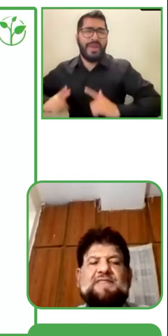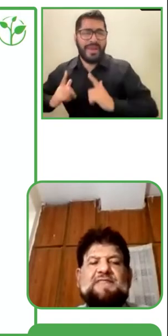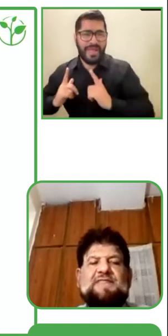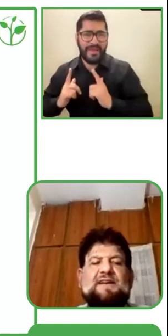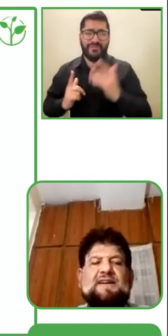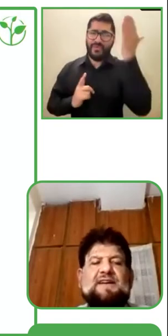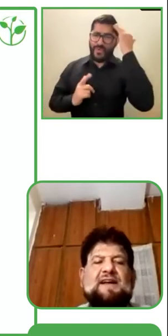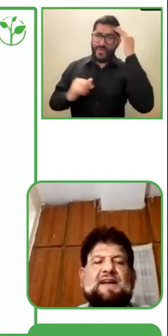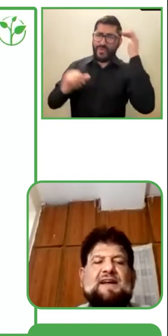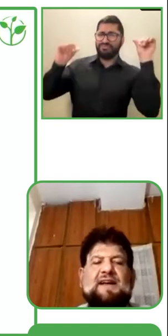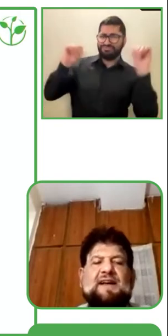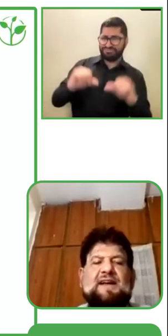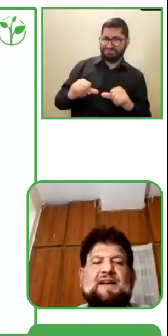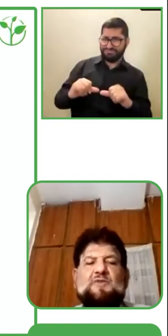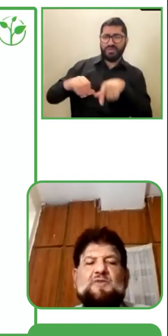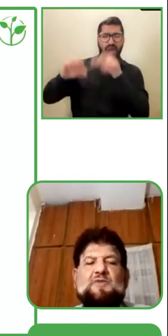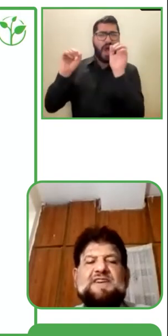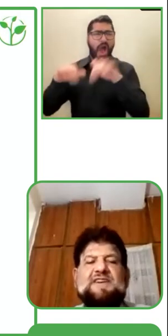psychological strength and